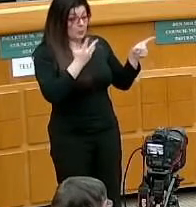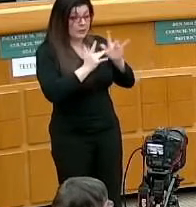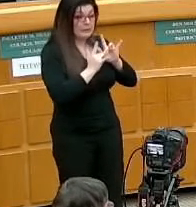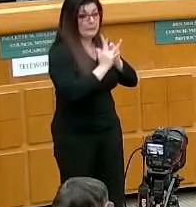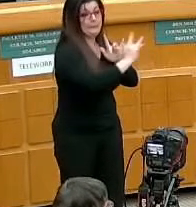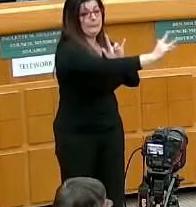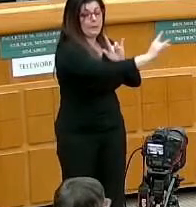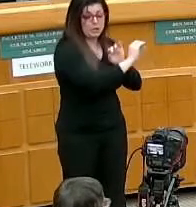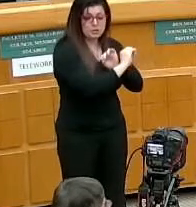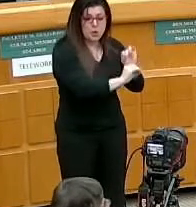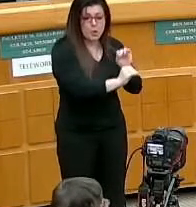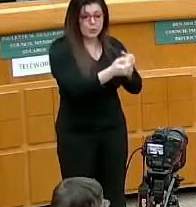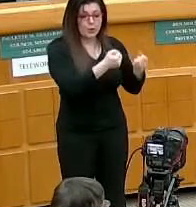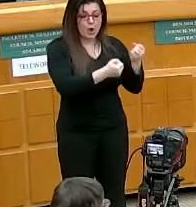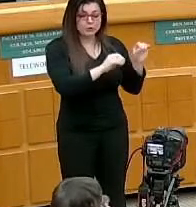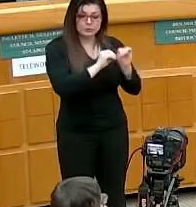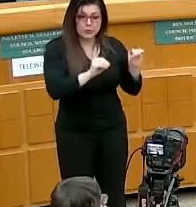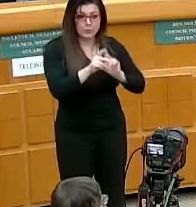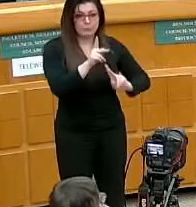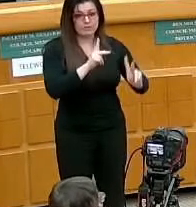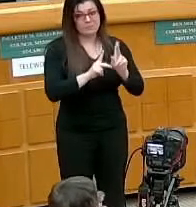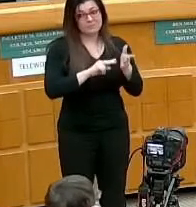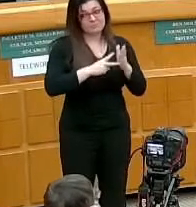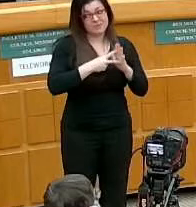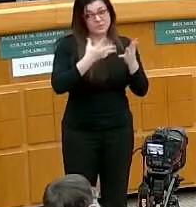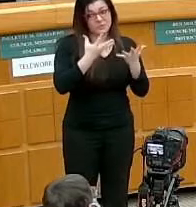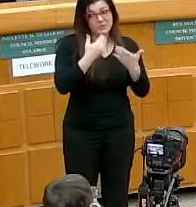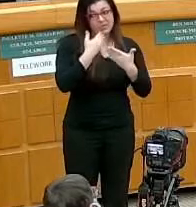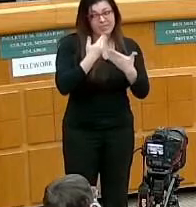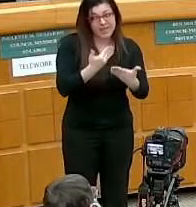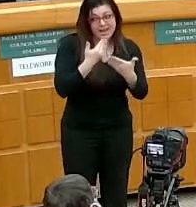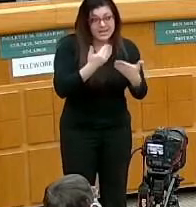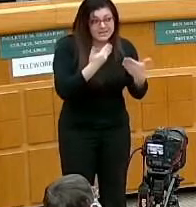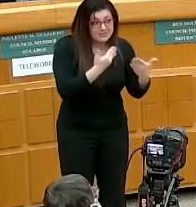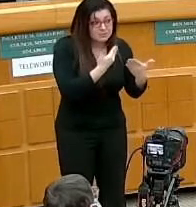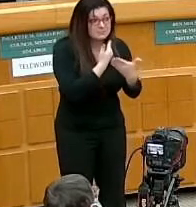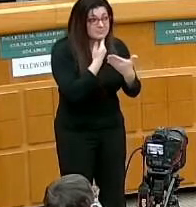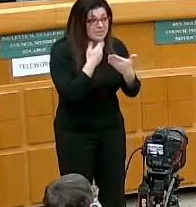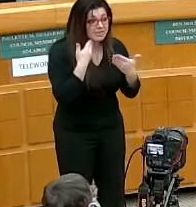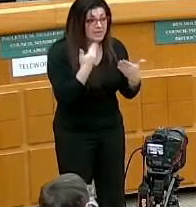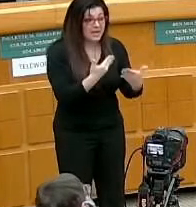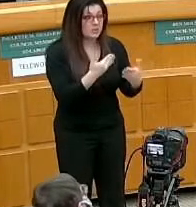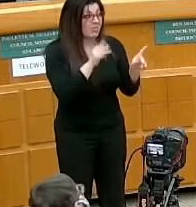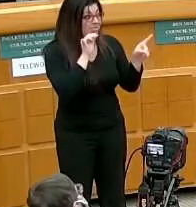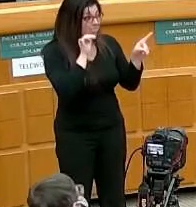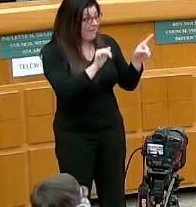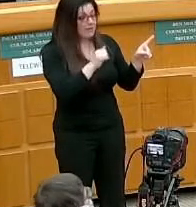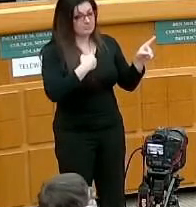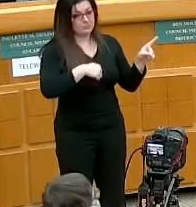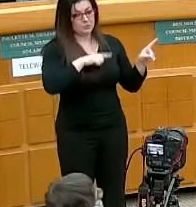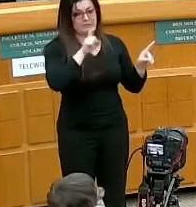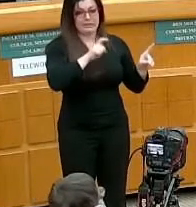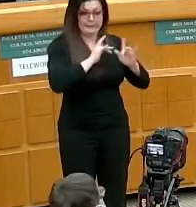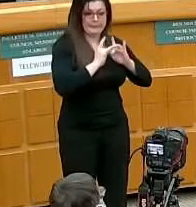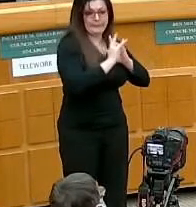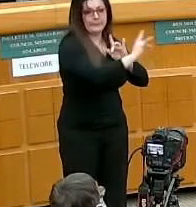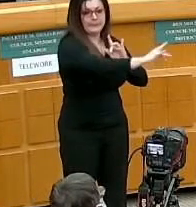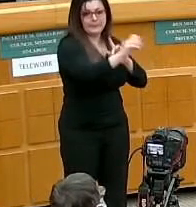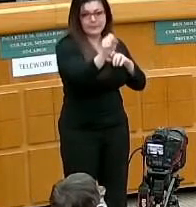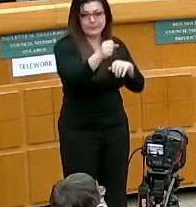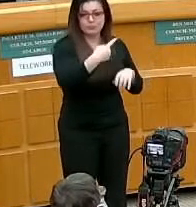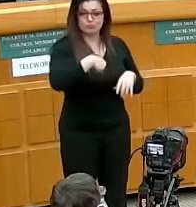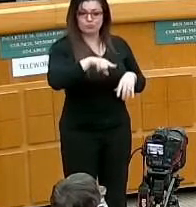So we want to say thank you to the community. This is exactly what we need. We did our part to stay